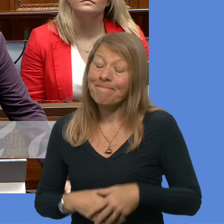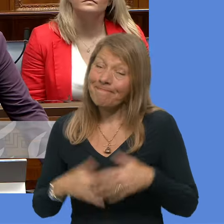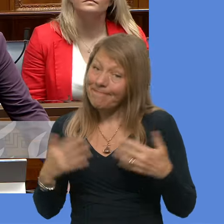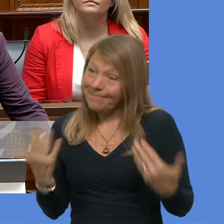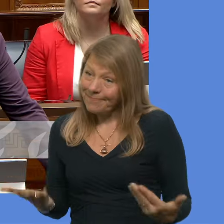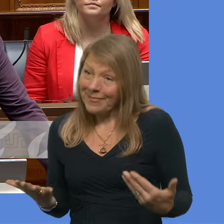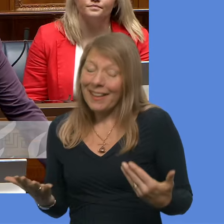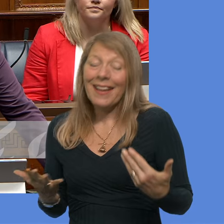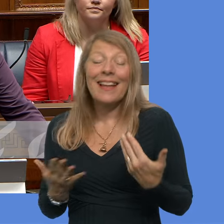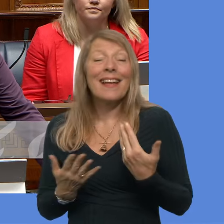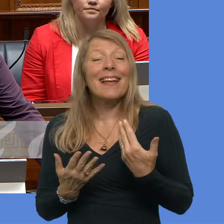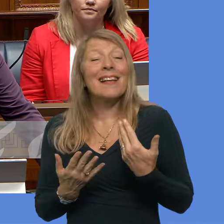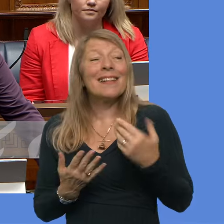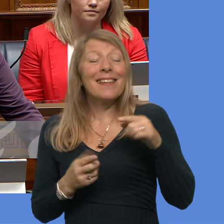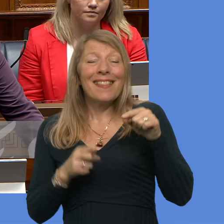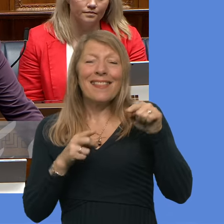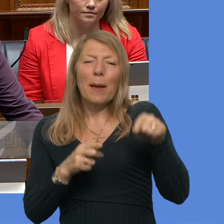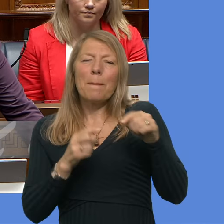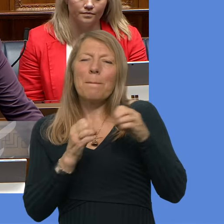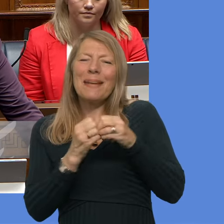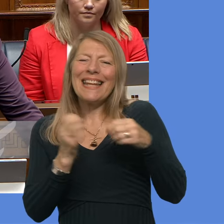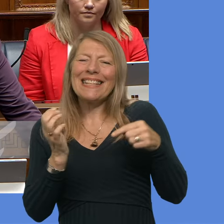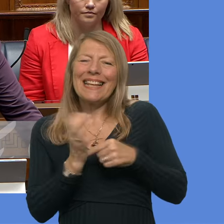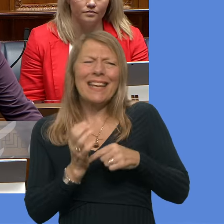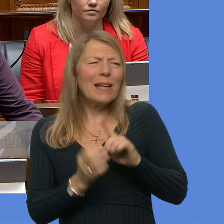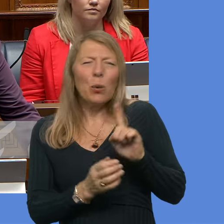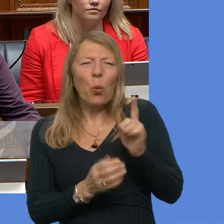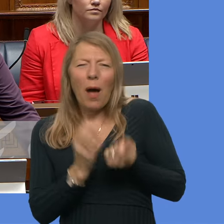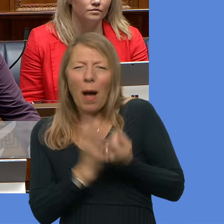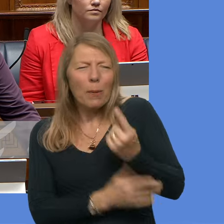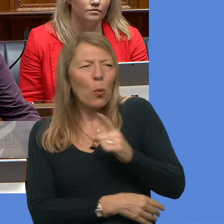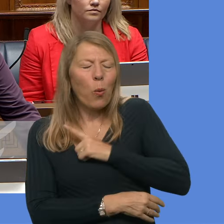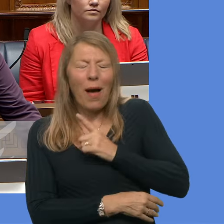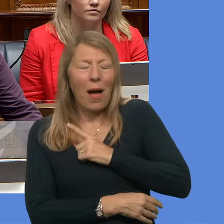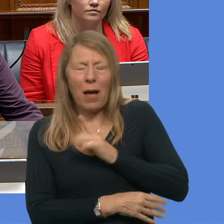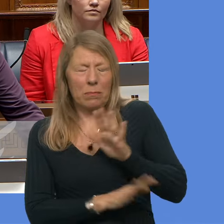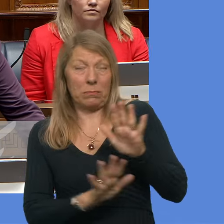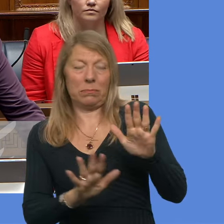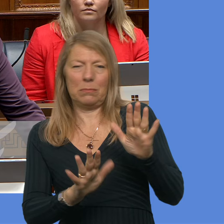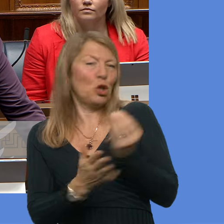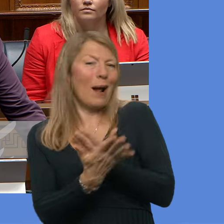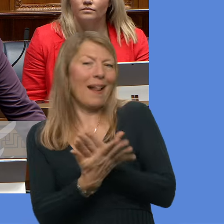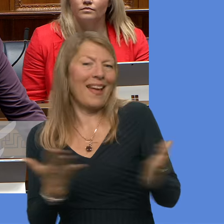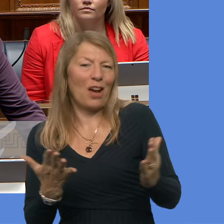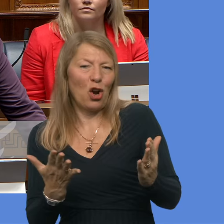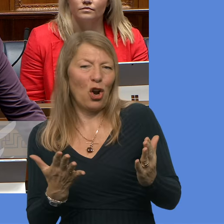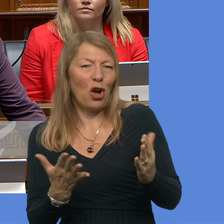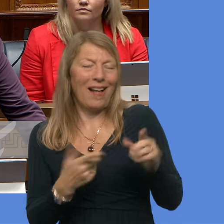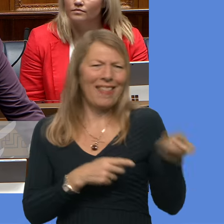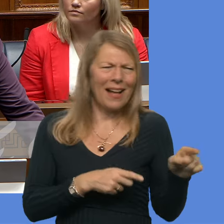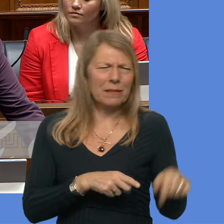comes out in relation to BT constantly, and as I say, that is at a detriment to the